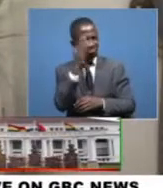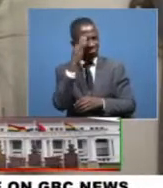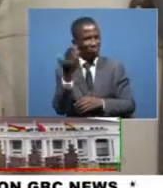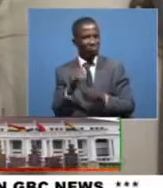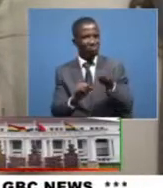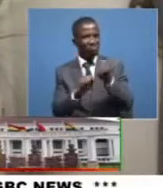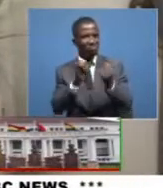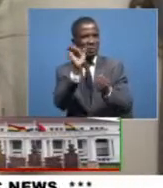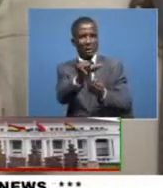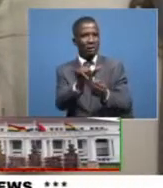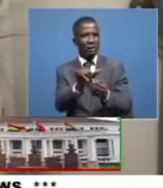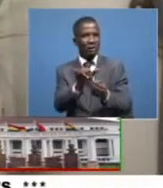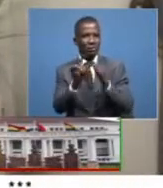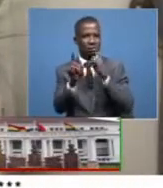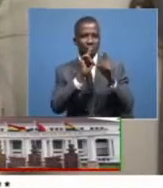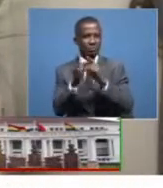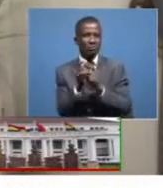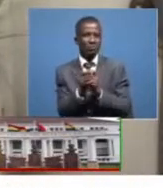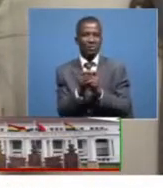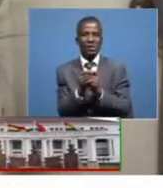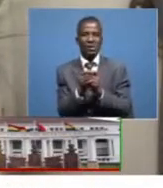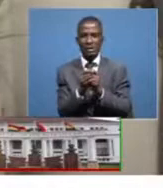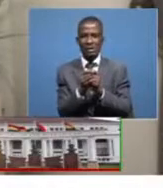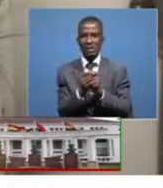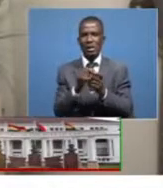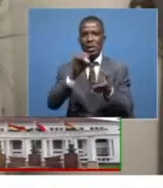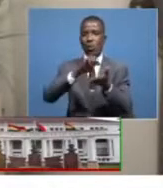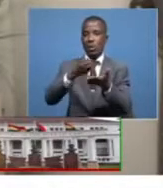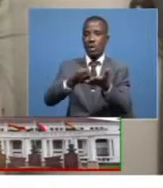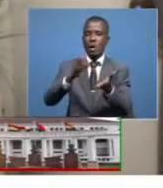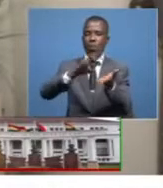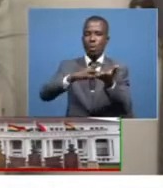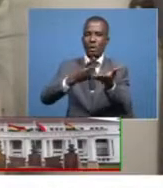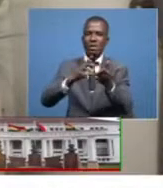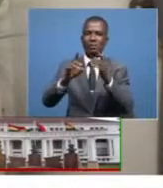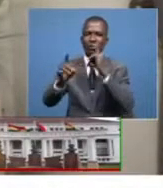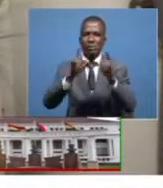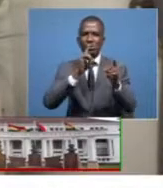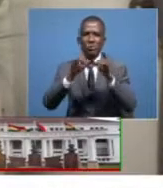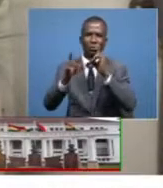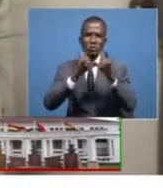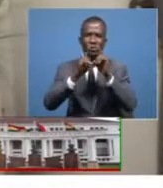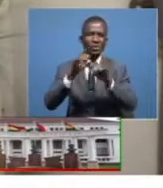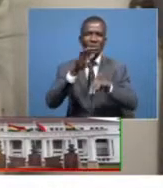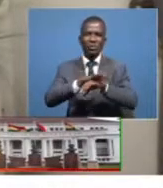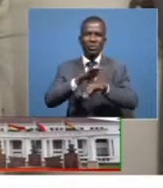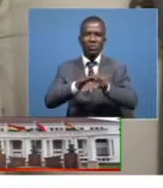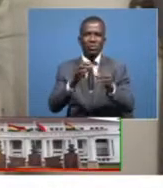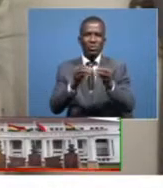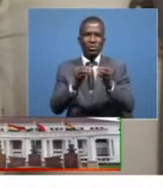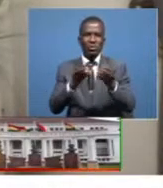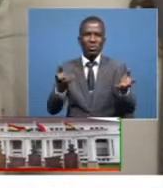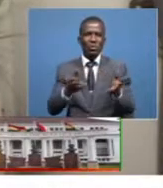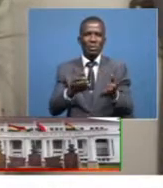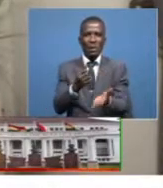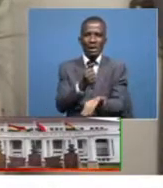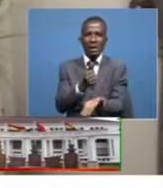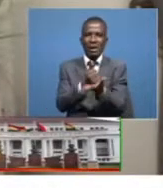or grounded in the pleading. So the testimony that your witness is going to give is supposed to help